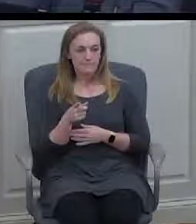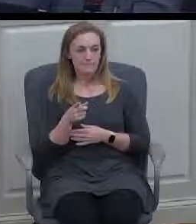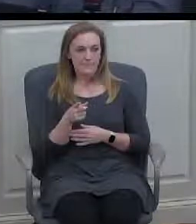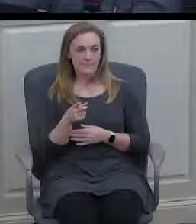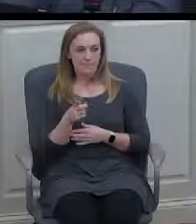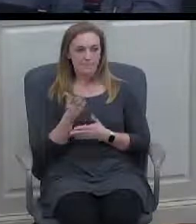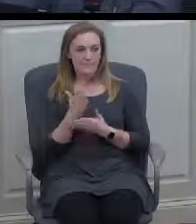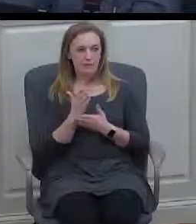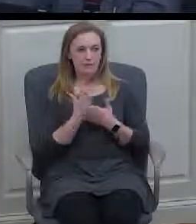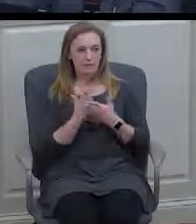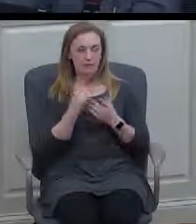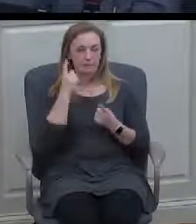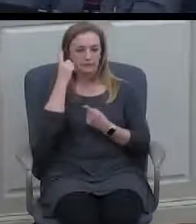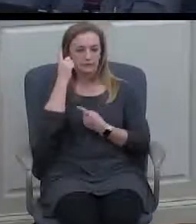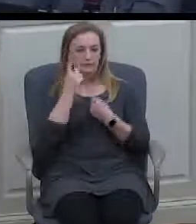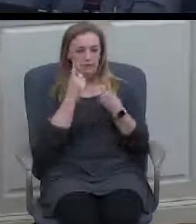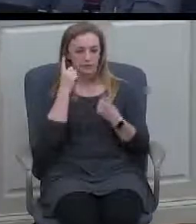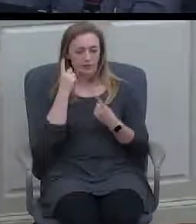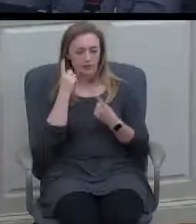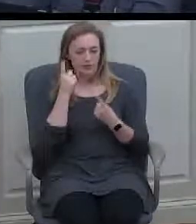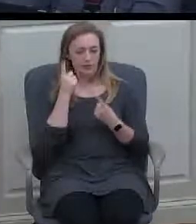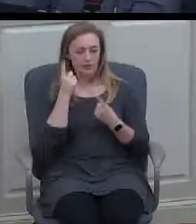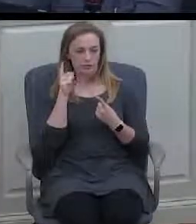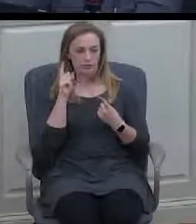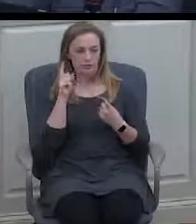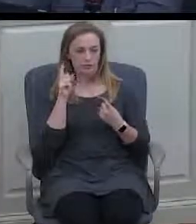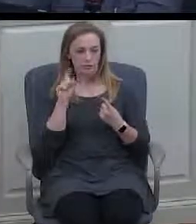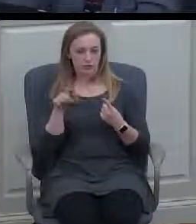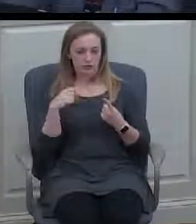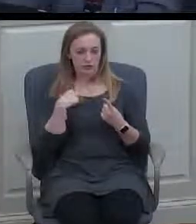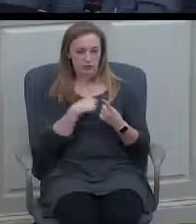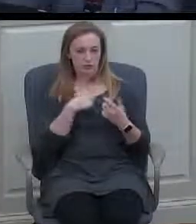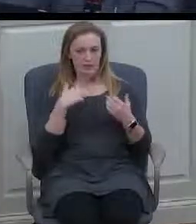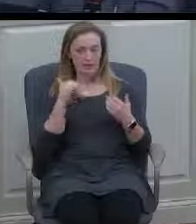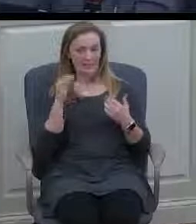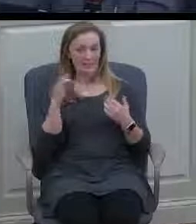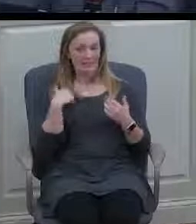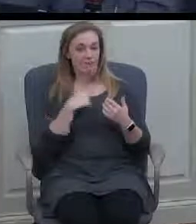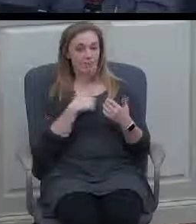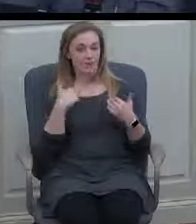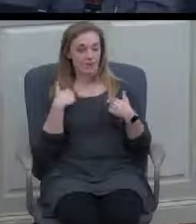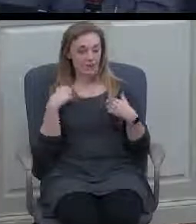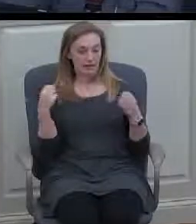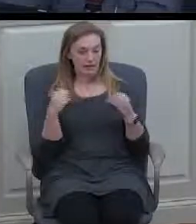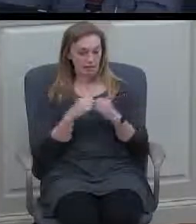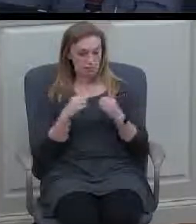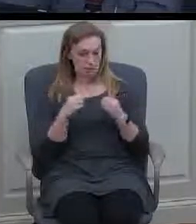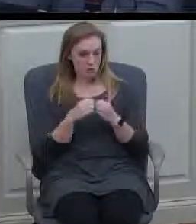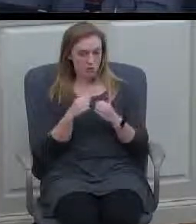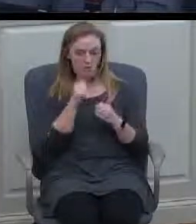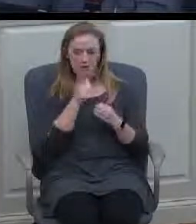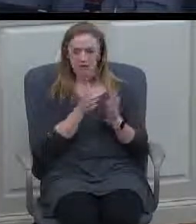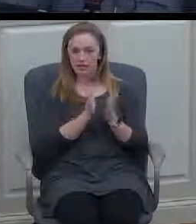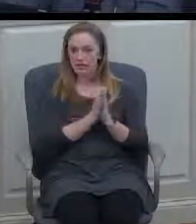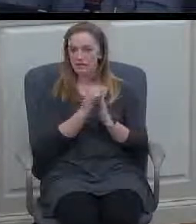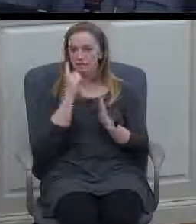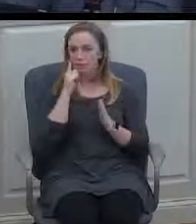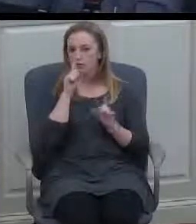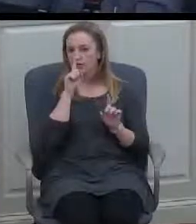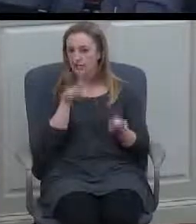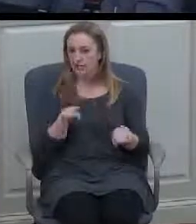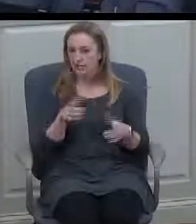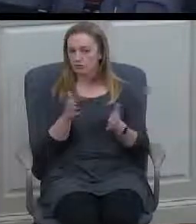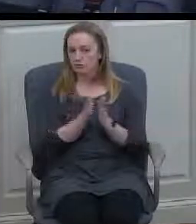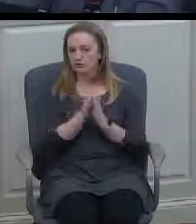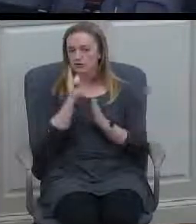some consideration, that's all, should we have more? I'm not asking for an answer, just asking for some study on that,